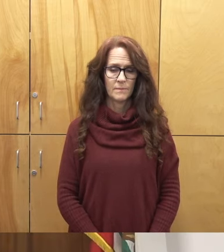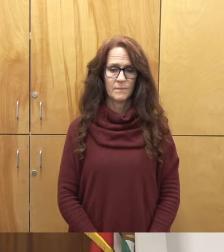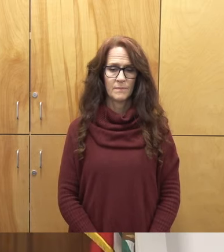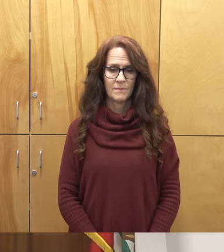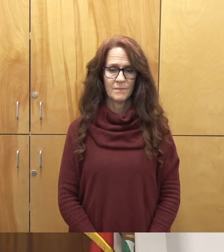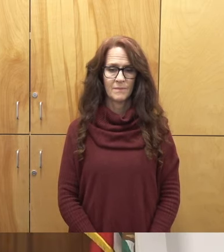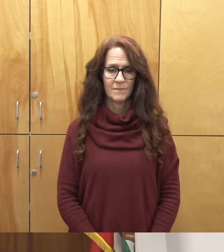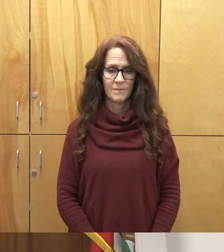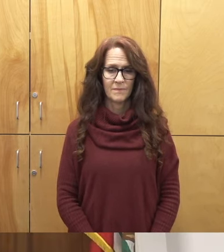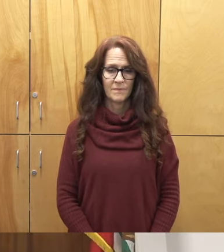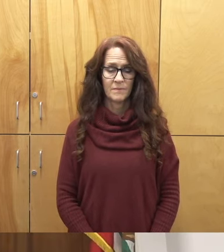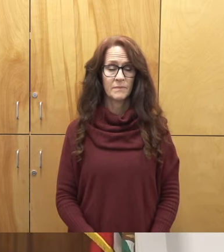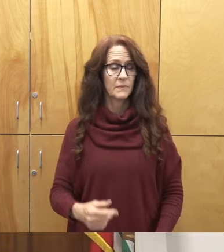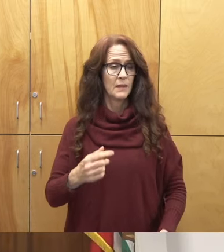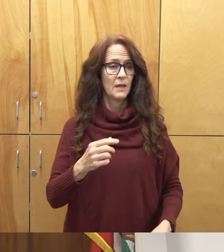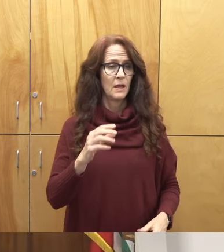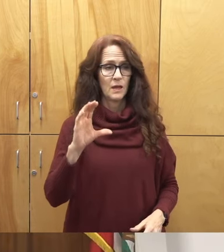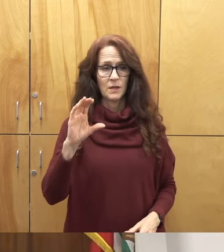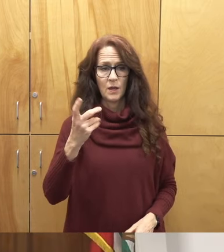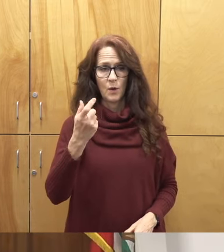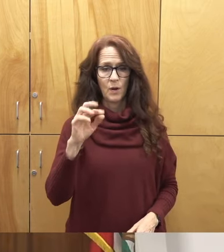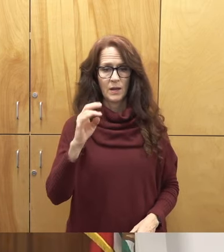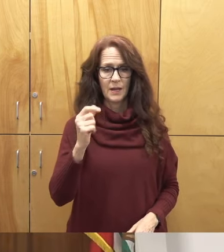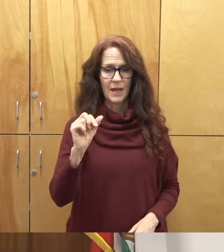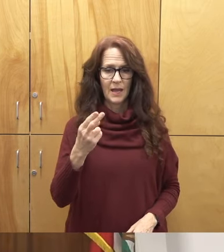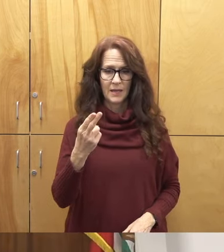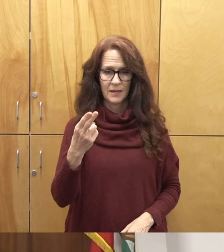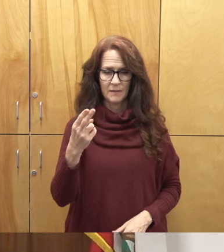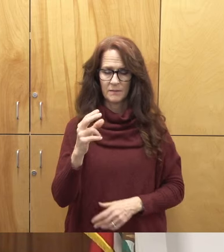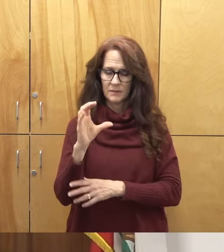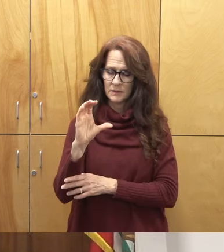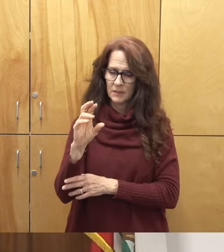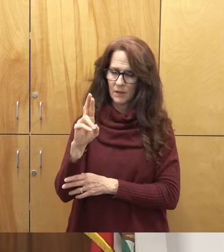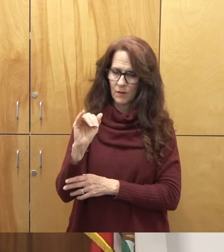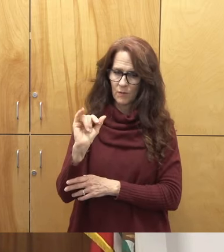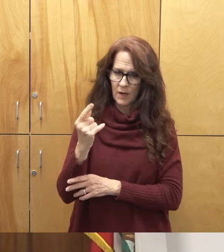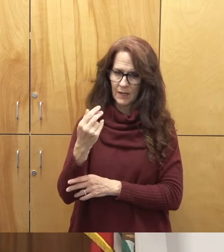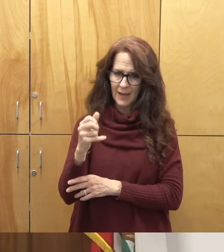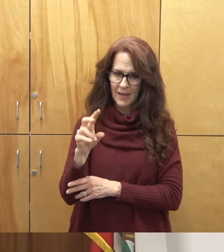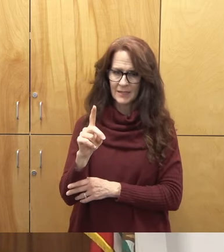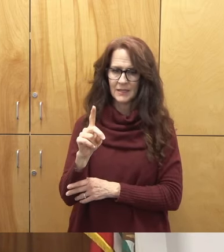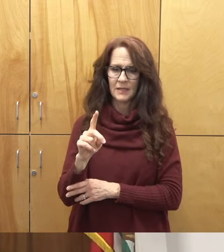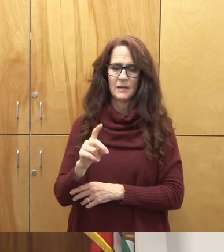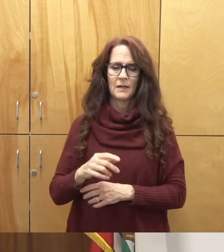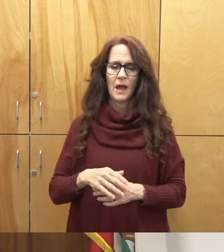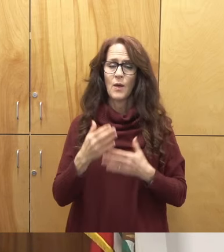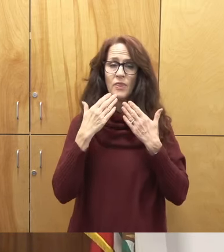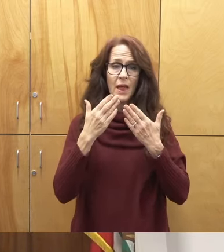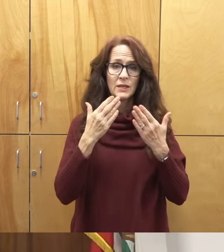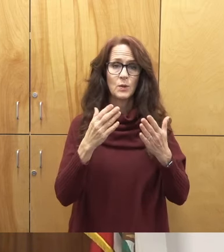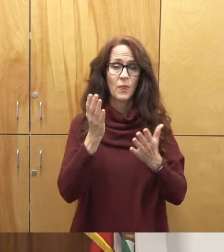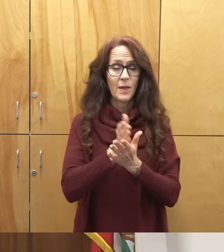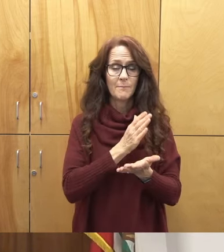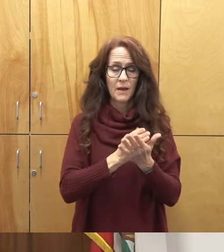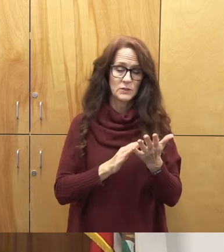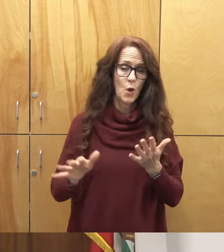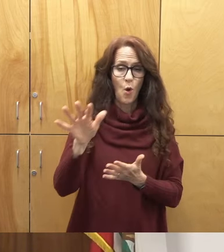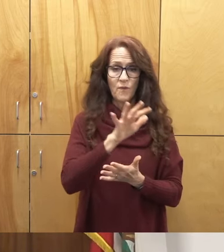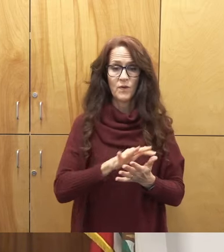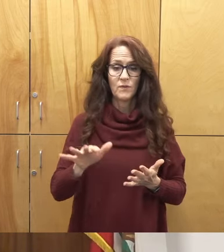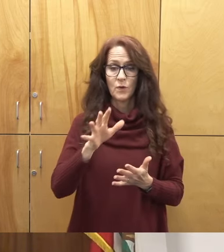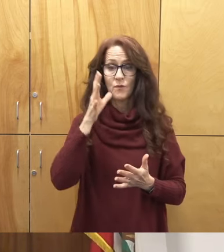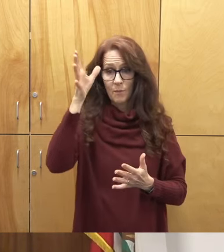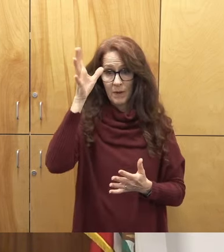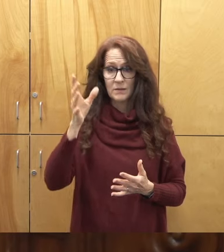I would also like to thank the team for providing the budget overview for parents. I found that to